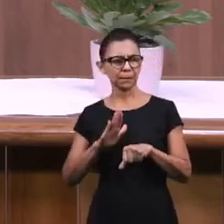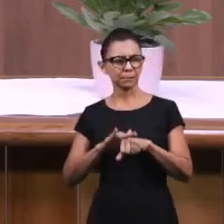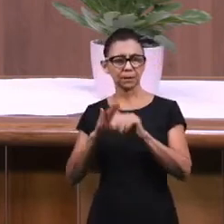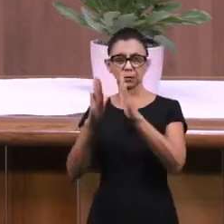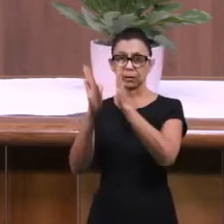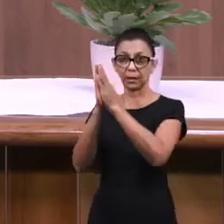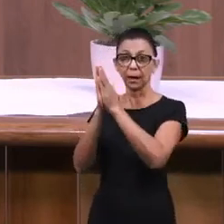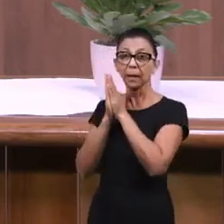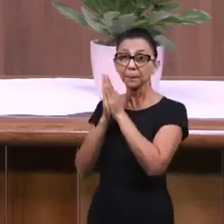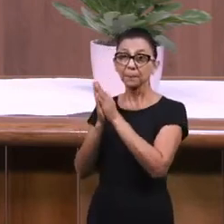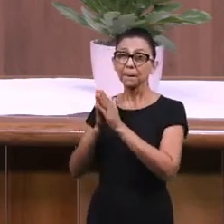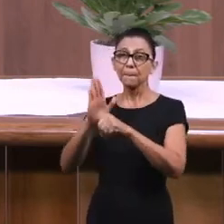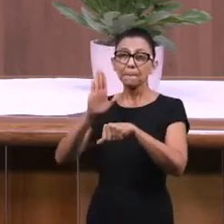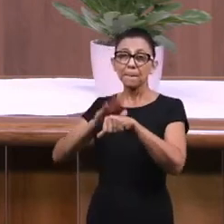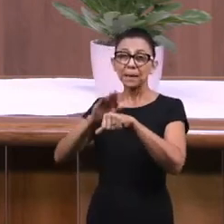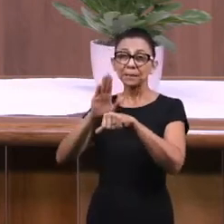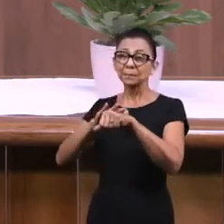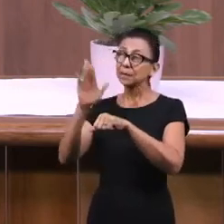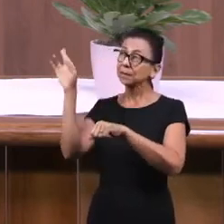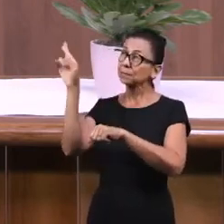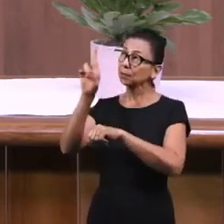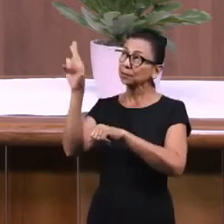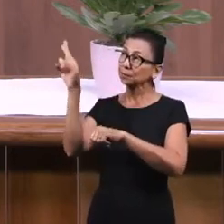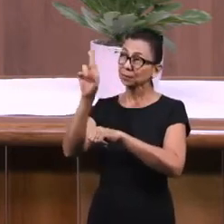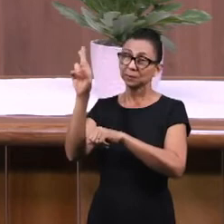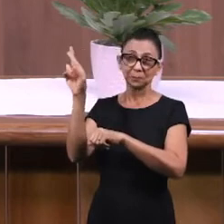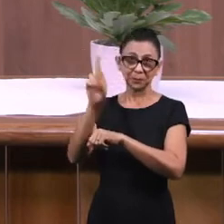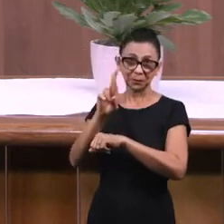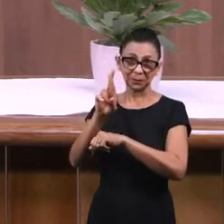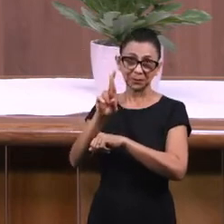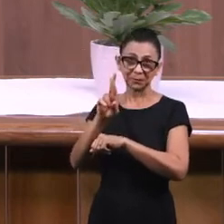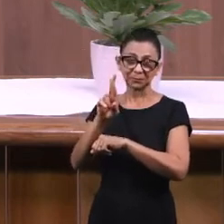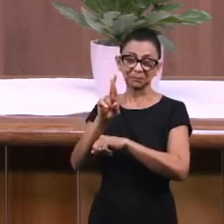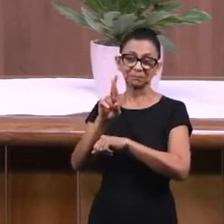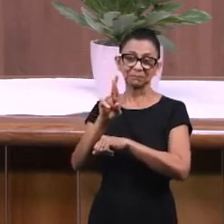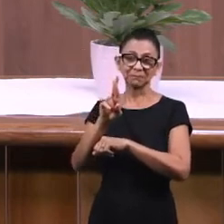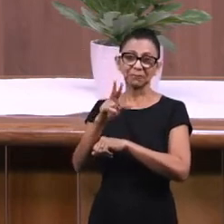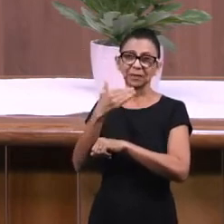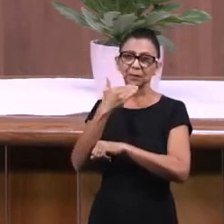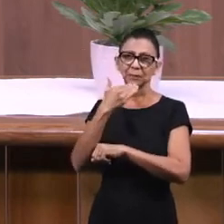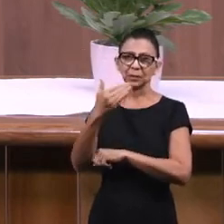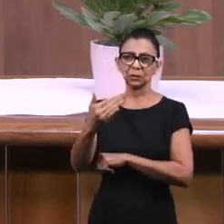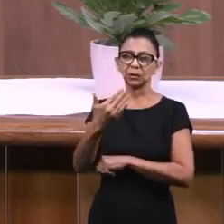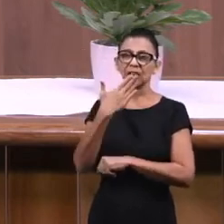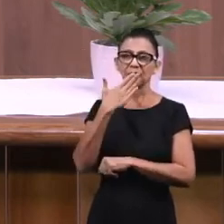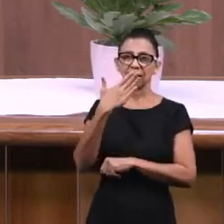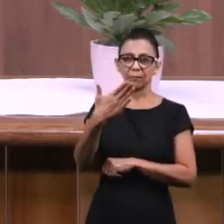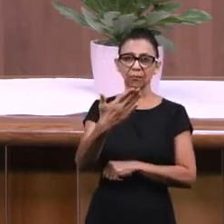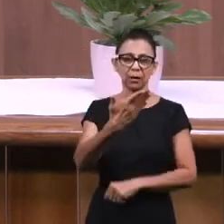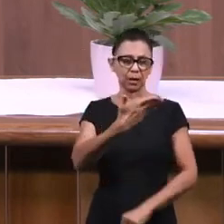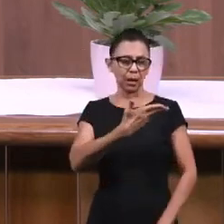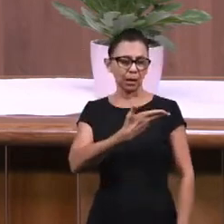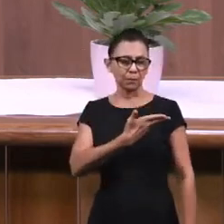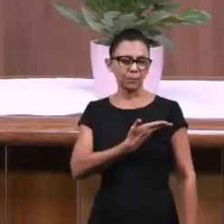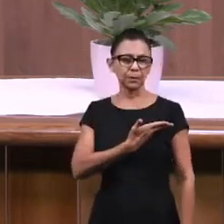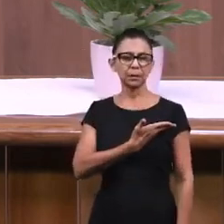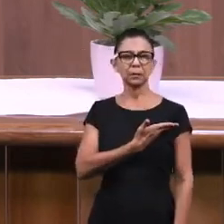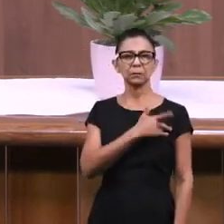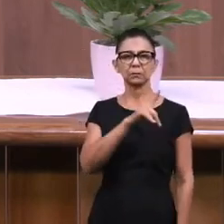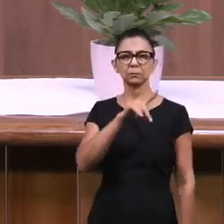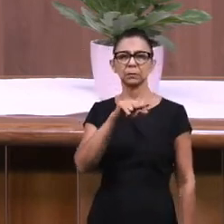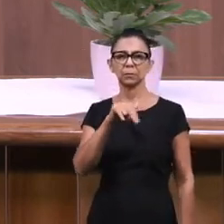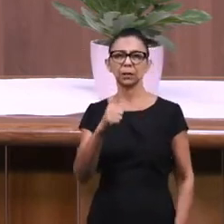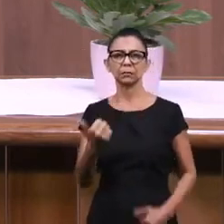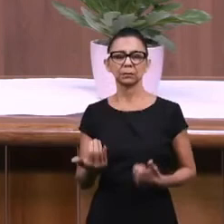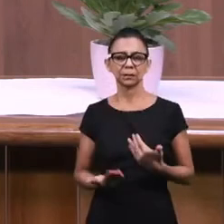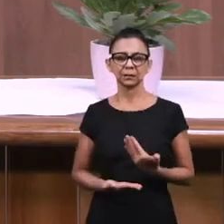And the more we pray to you, the more answers we shall receive. We praise you, Lord, for